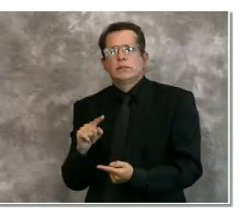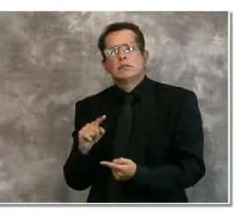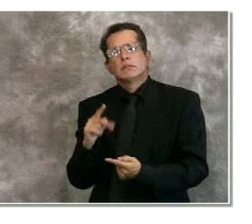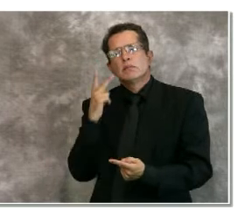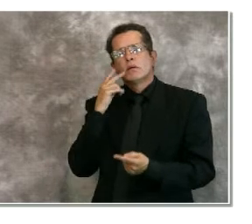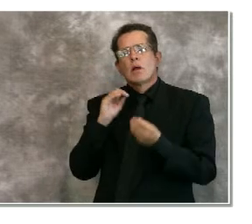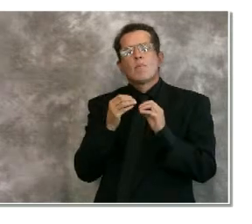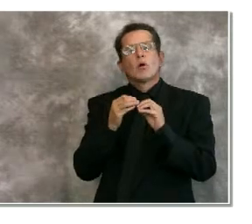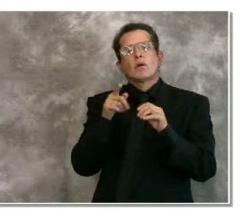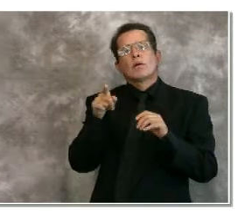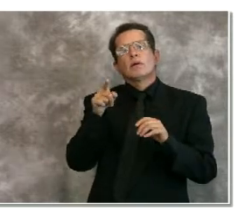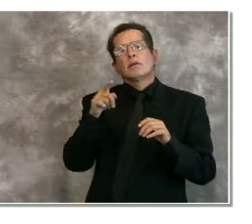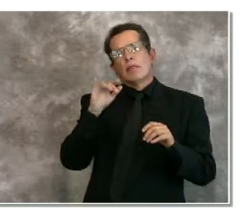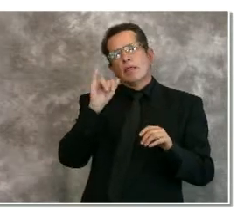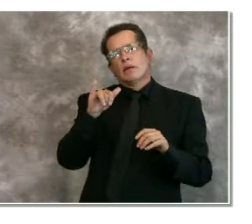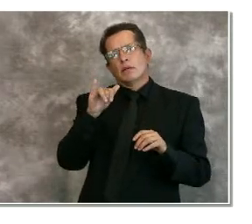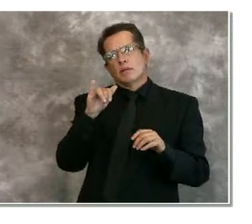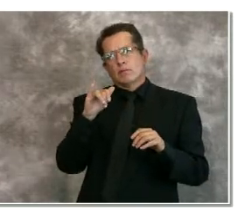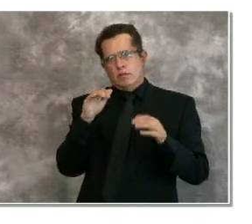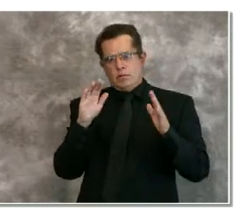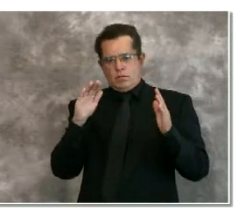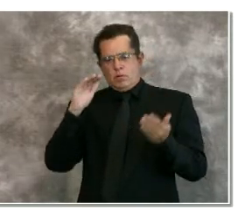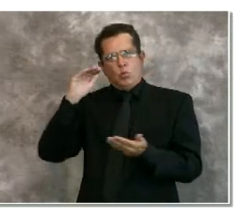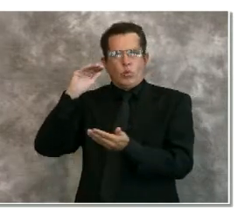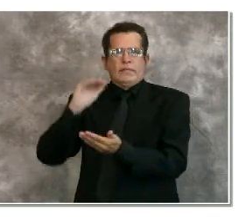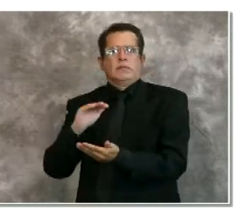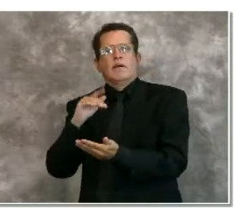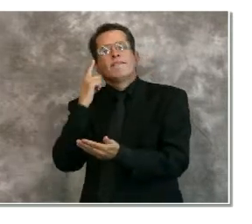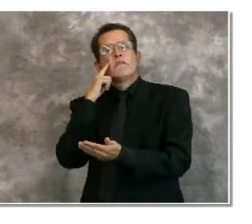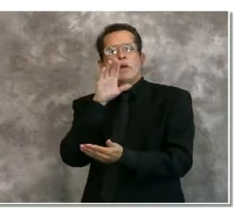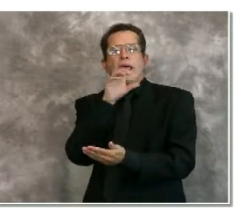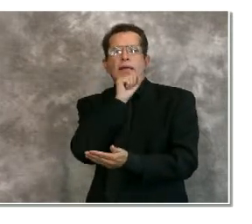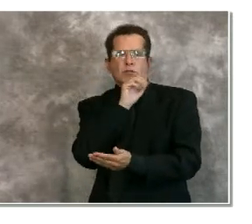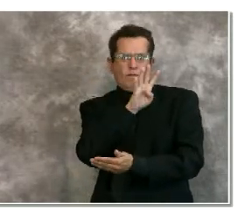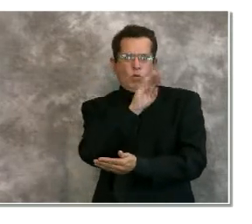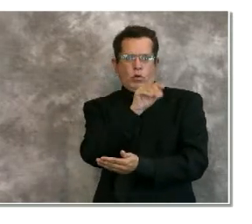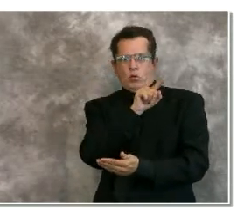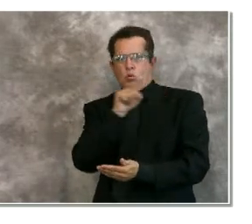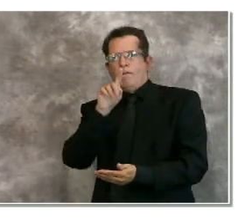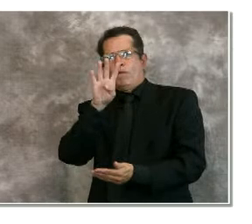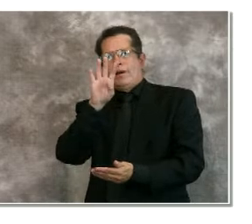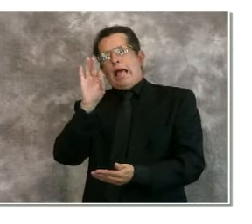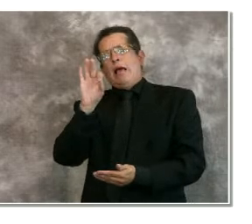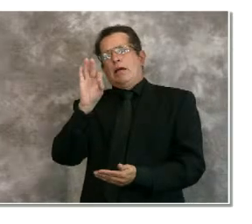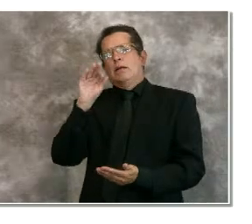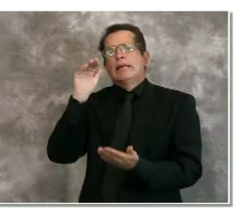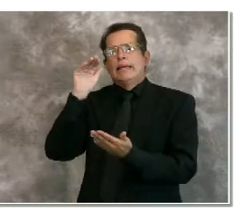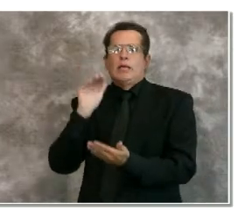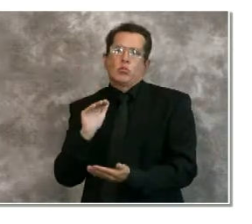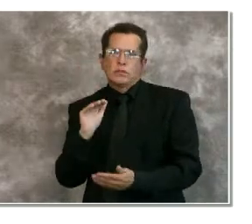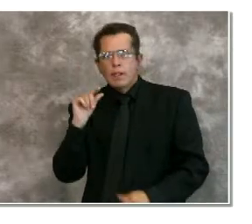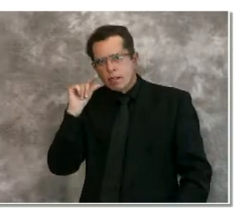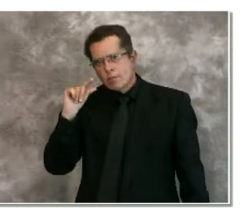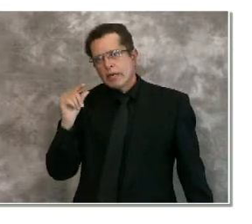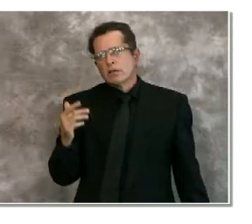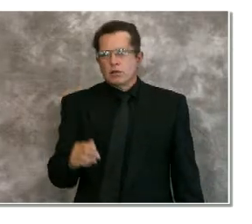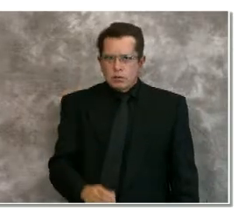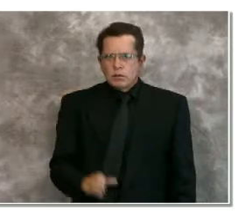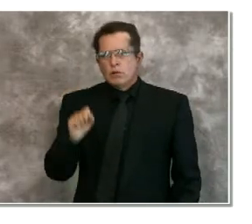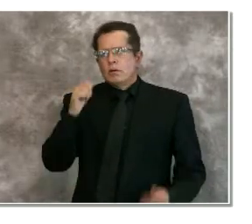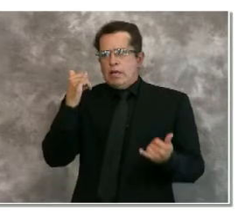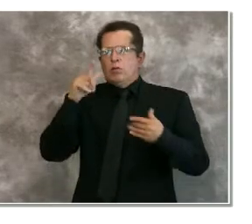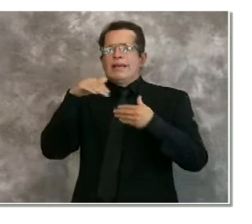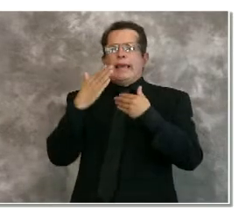of cases by percentage here for 40 to 49 years of age. In contrast, in the